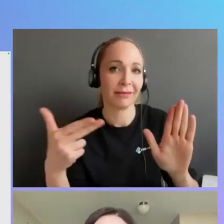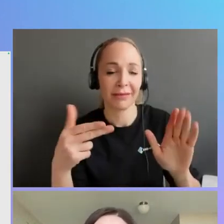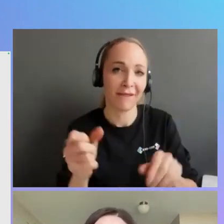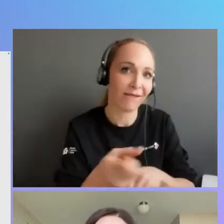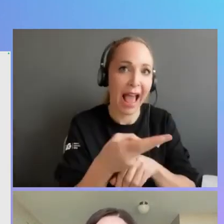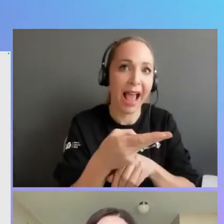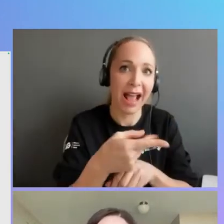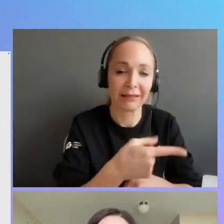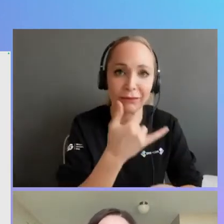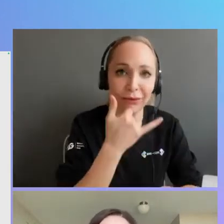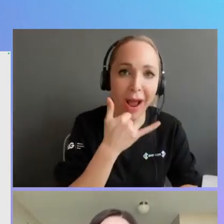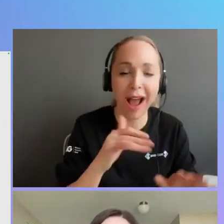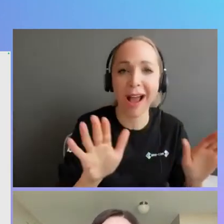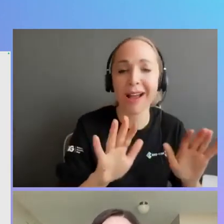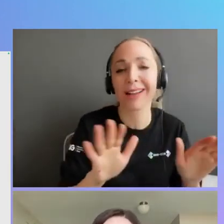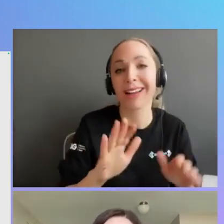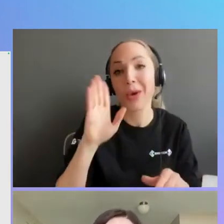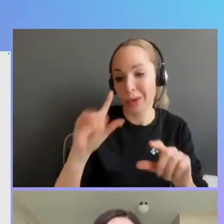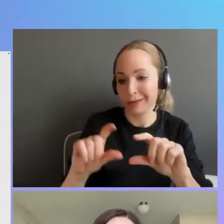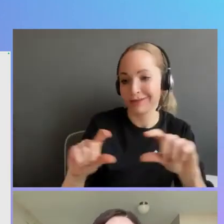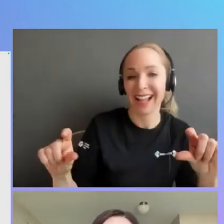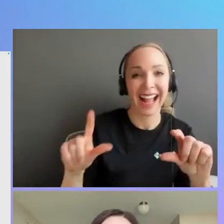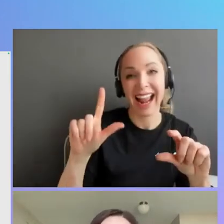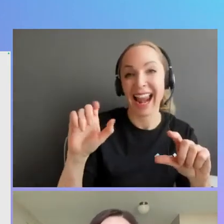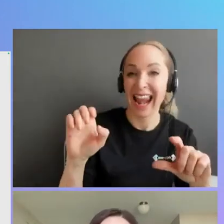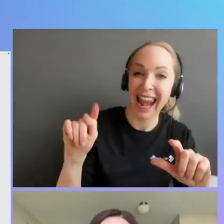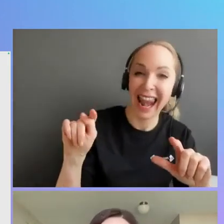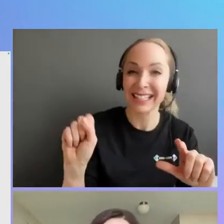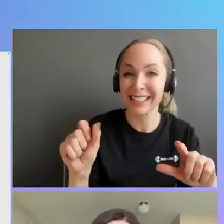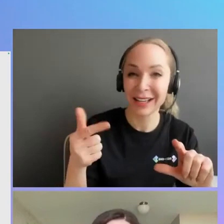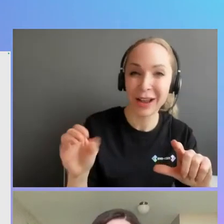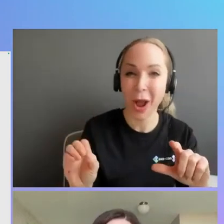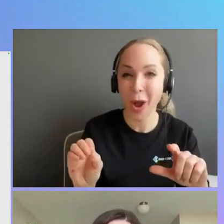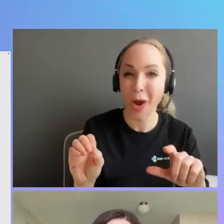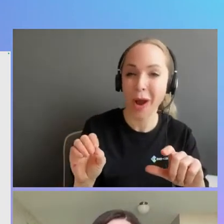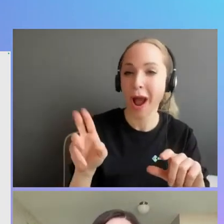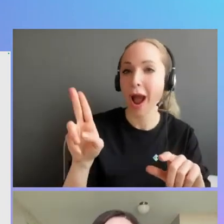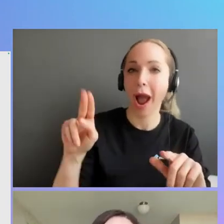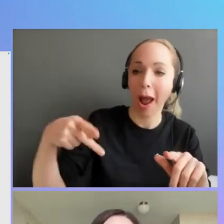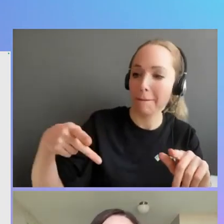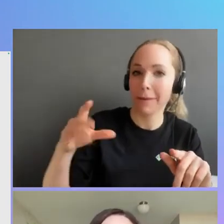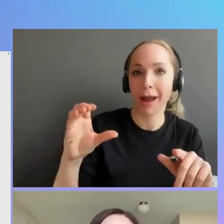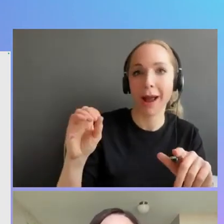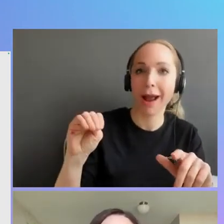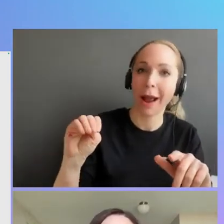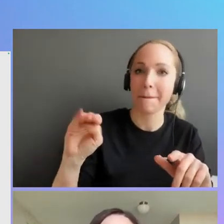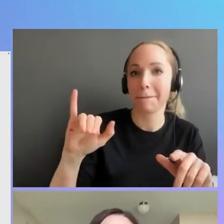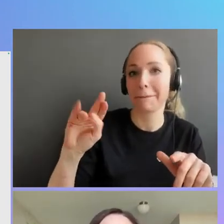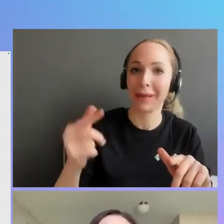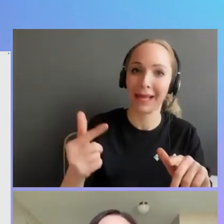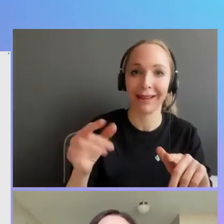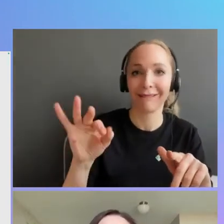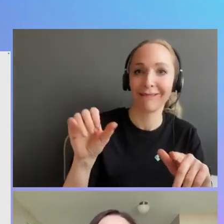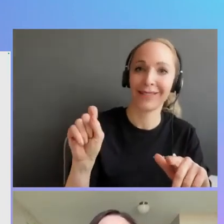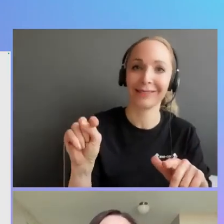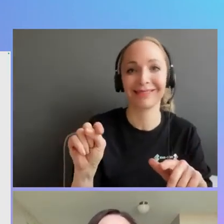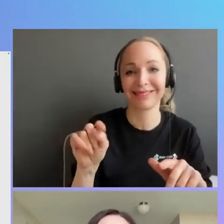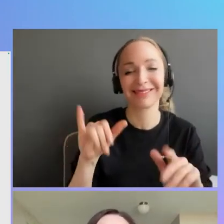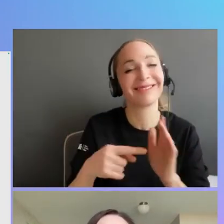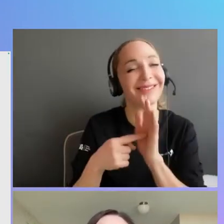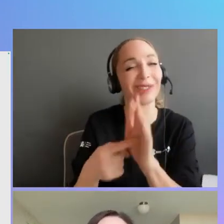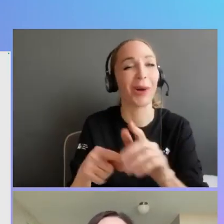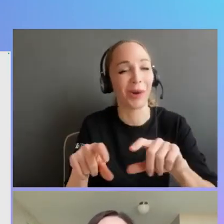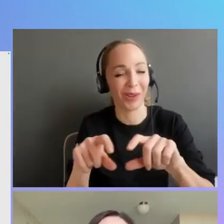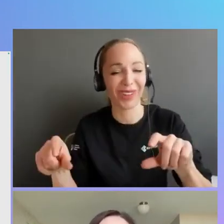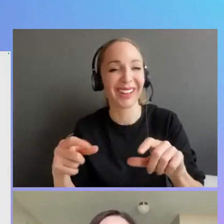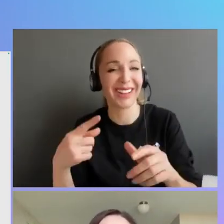Oncoming fist might seem a little scary, but if you're used to listening to emojis out loud, it's really just accurately describing what you're seeing there on screen. And so this